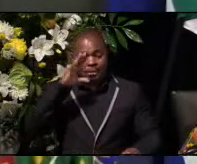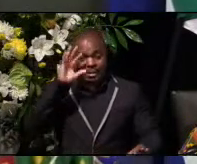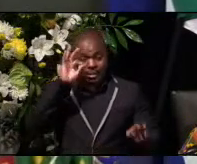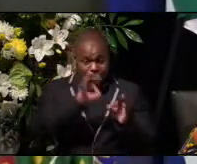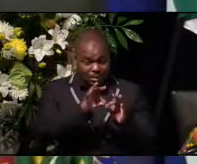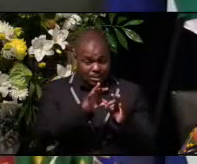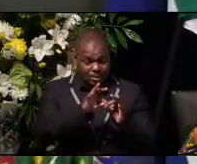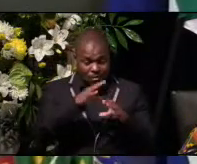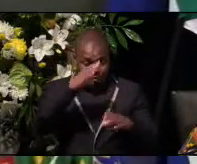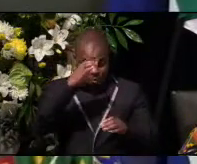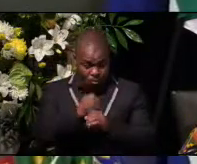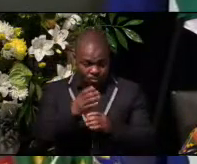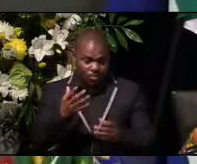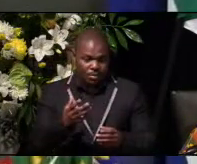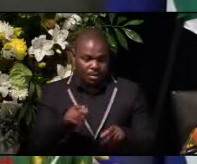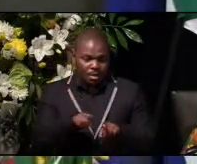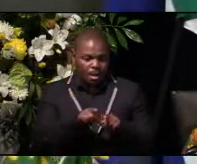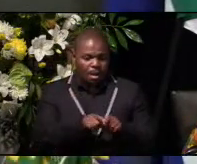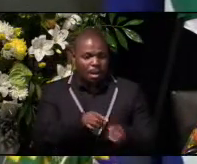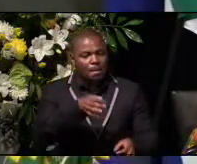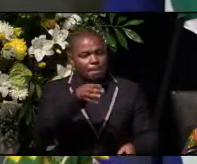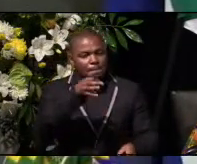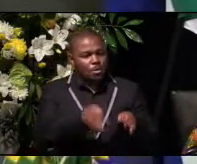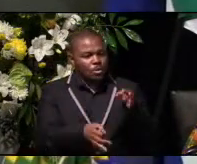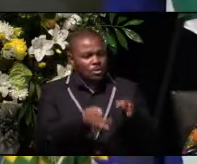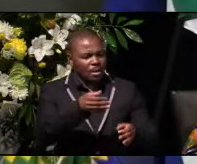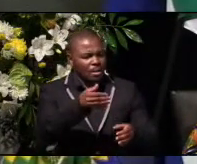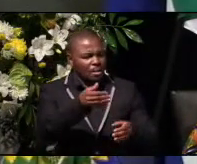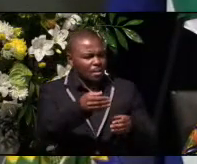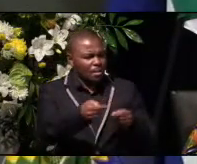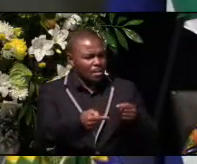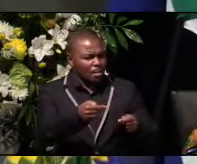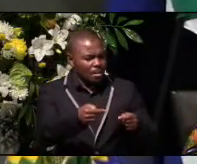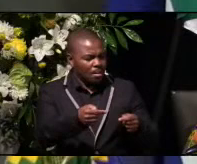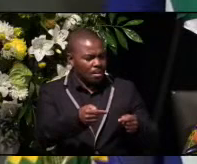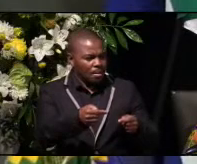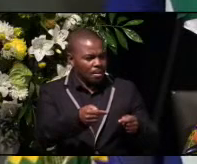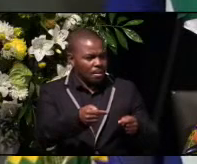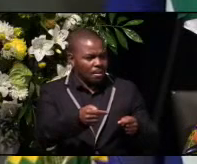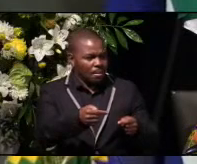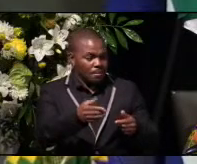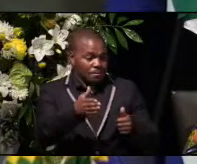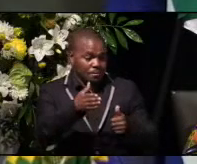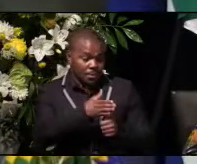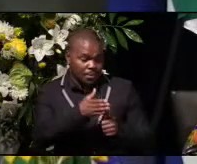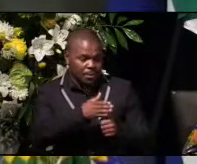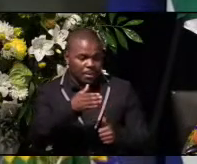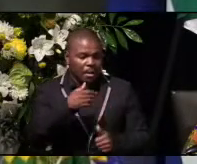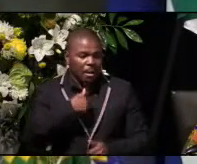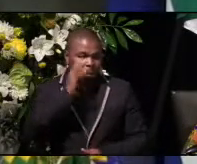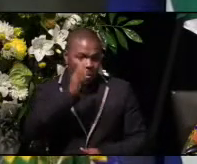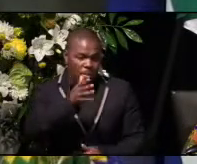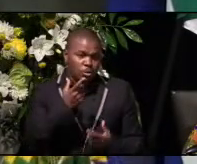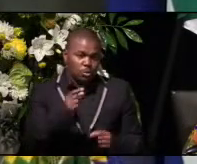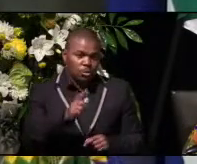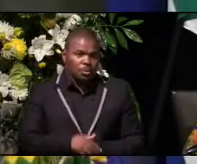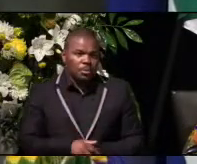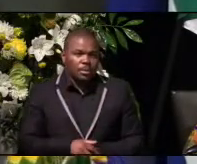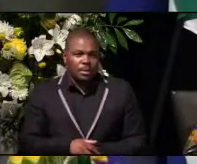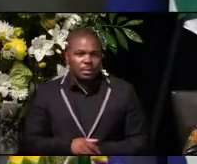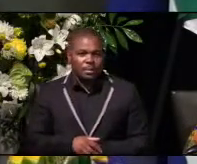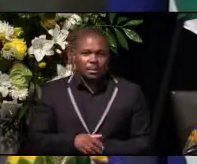that I must talk about about the political prospects I think that that refers in the first instance and I'm going to follow a